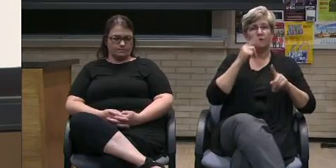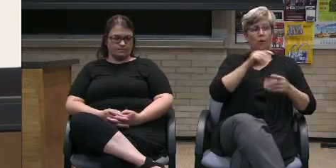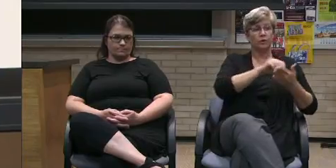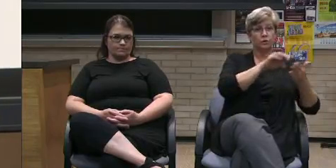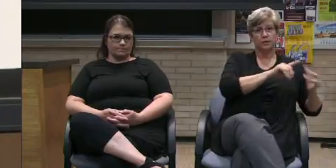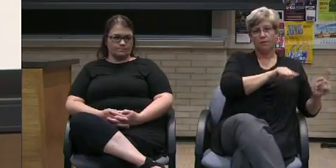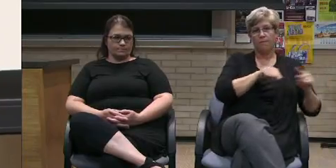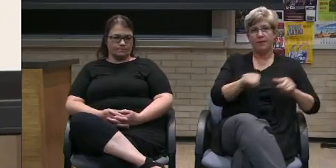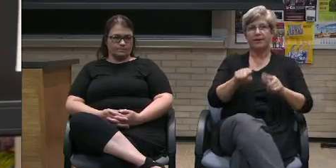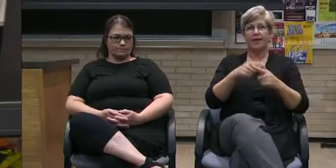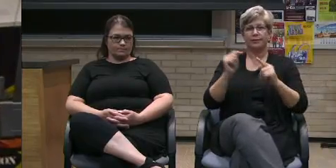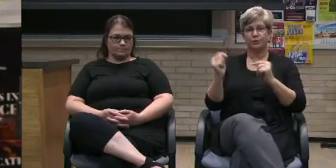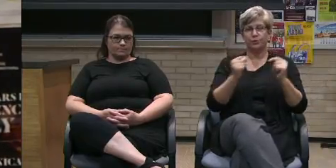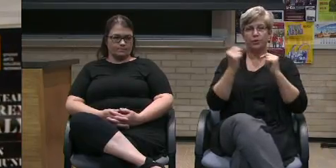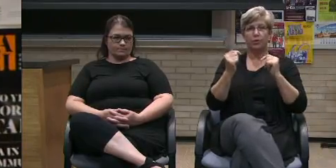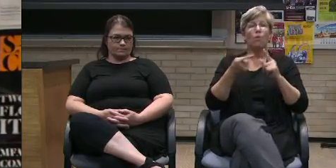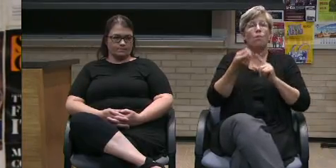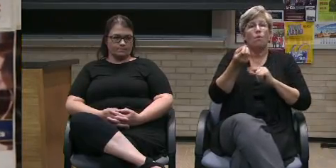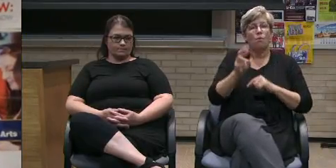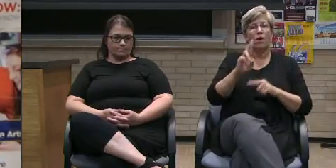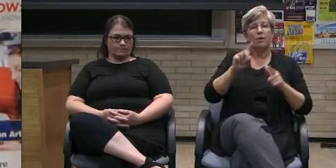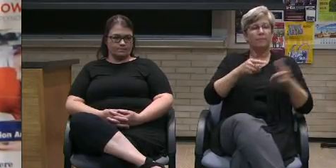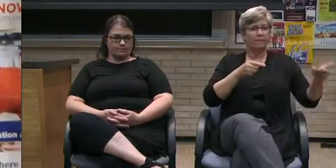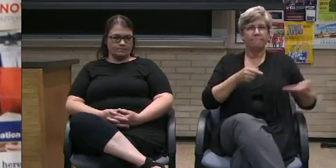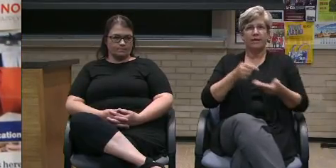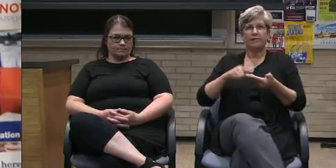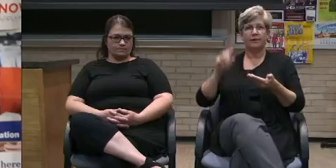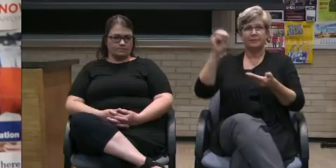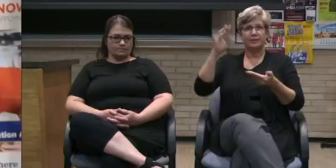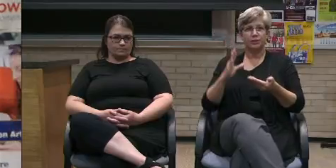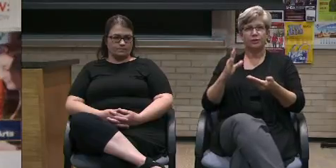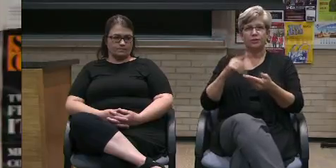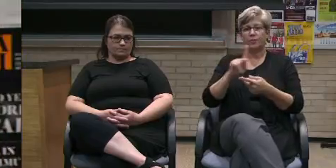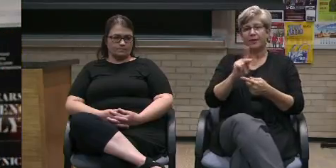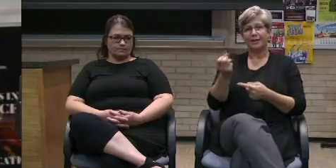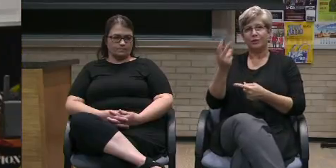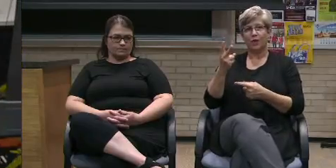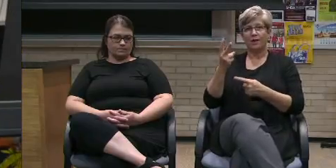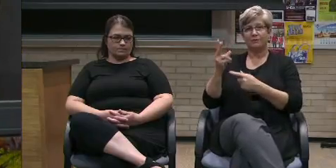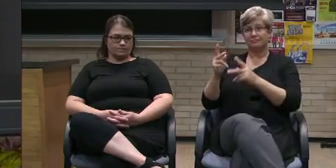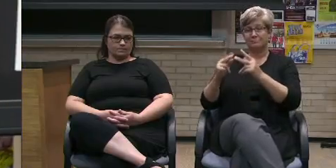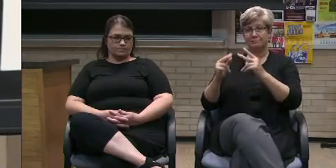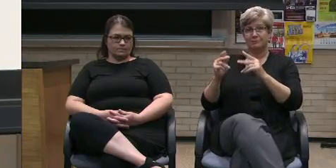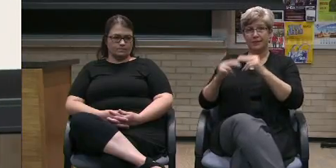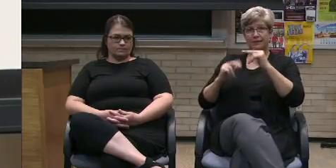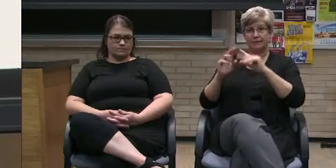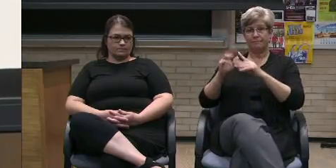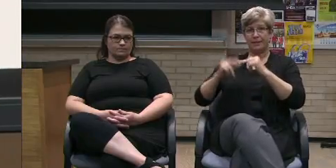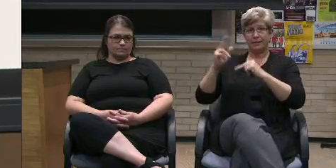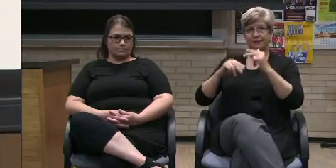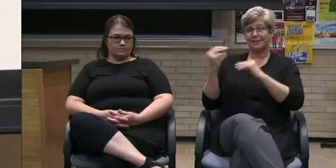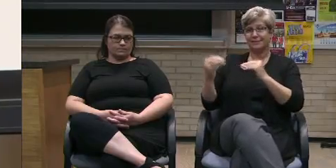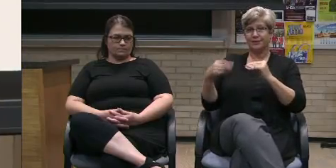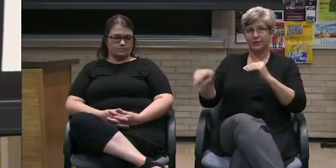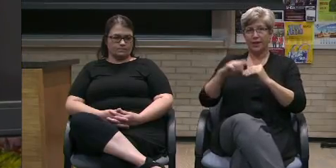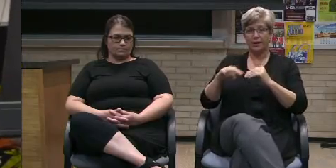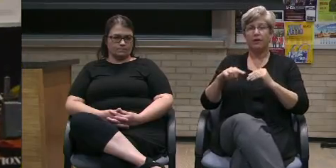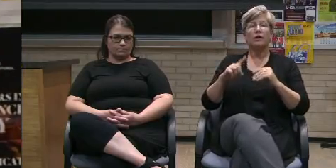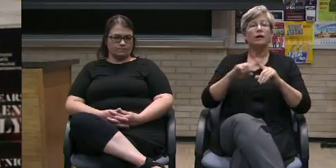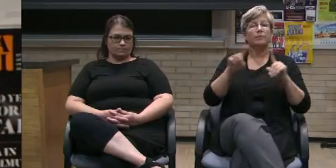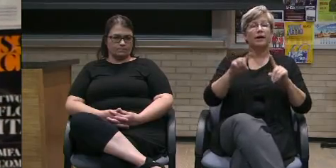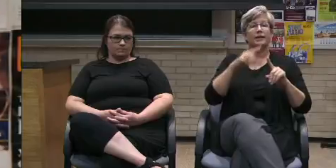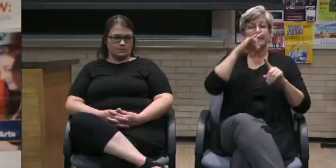guest teaching, or being invited in by the teachers of K-12. And again, children as part of the campus. At Canton, we